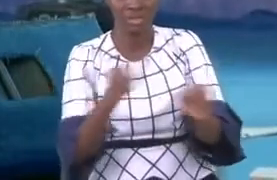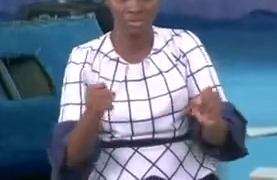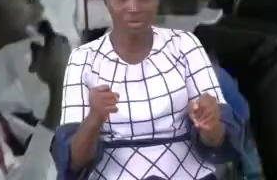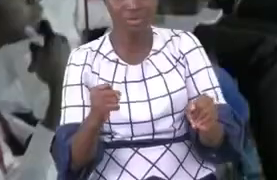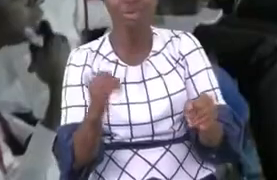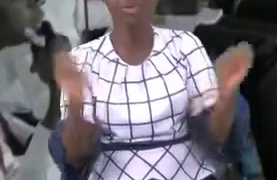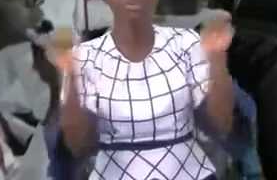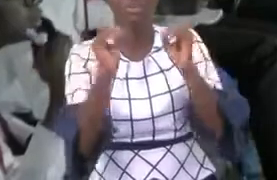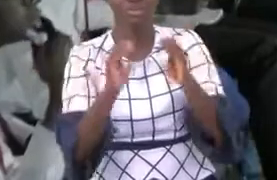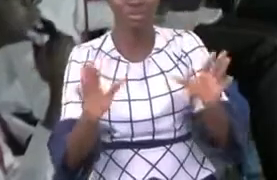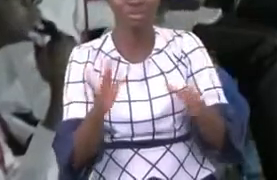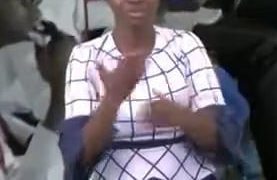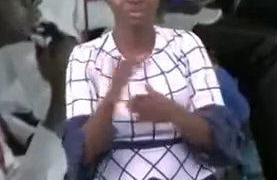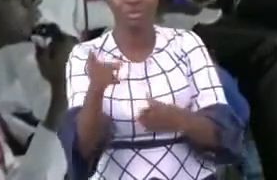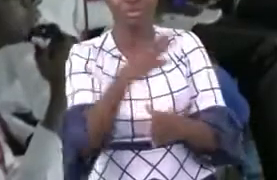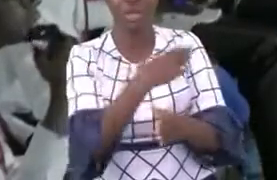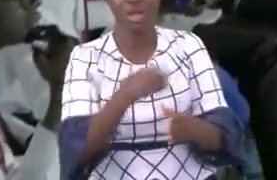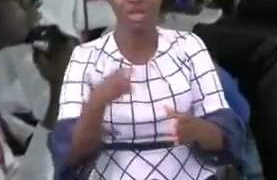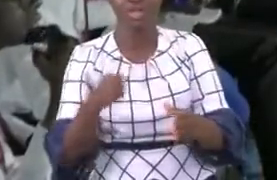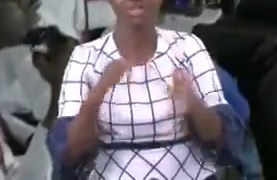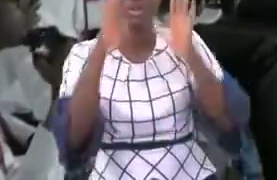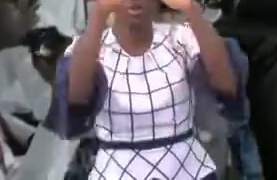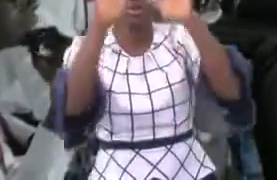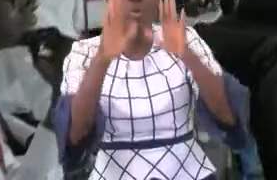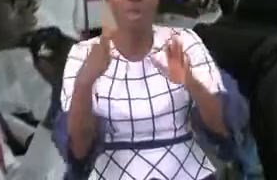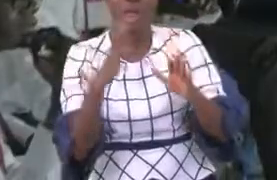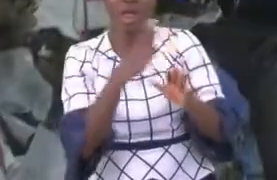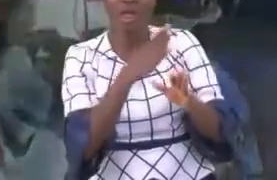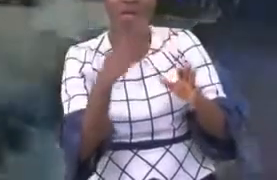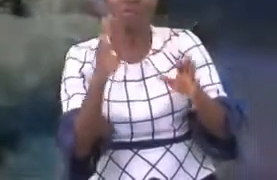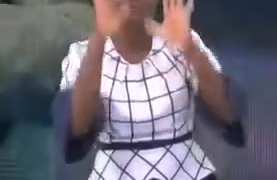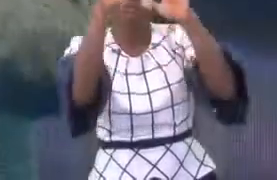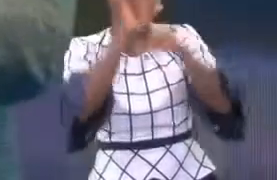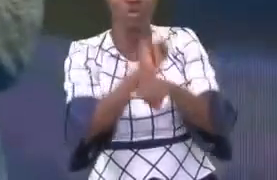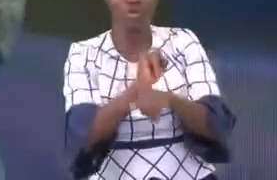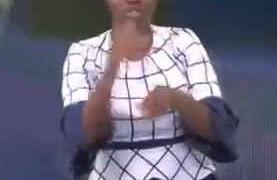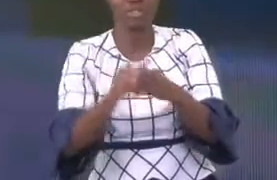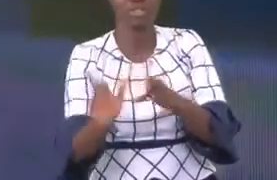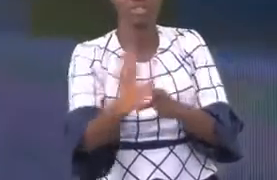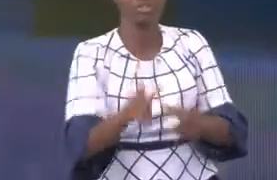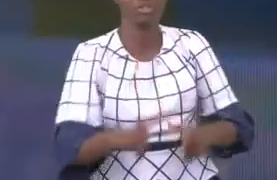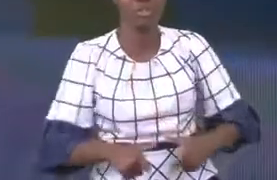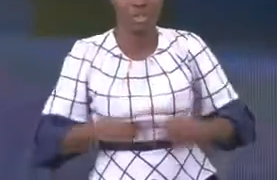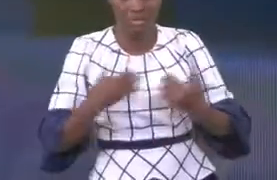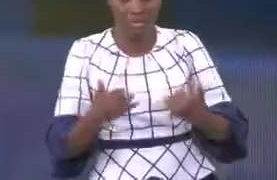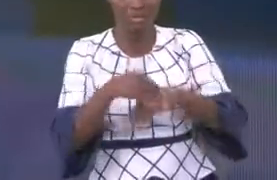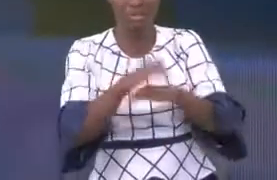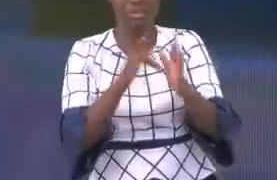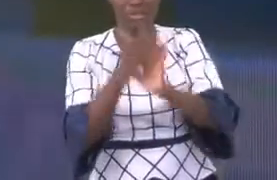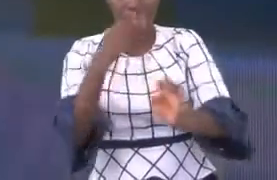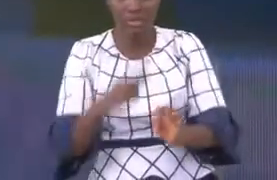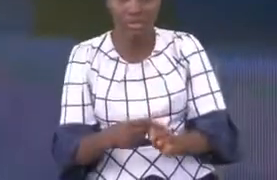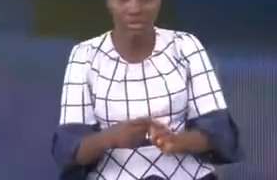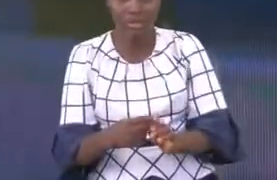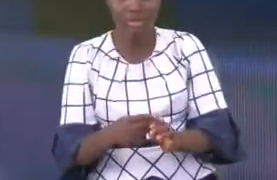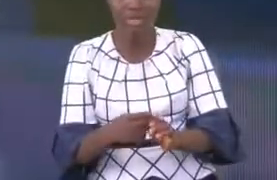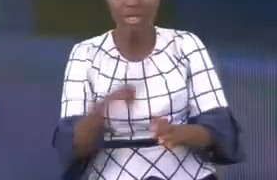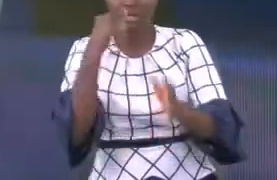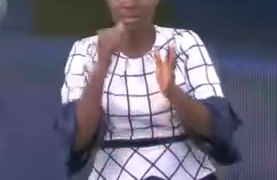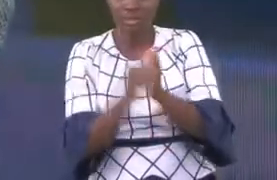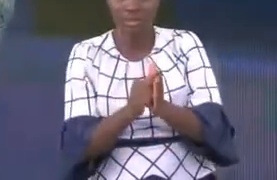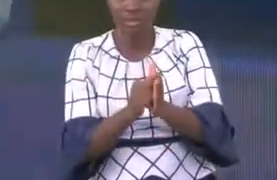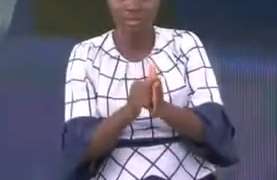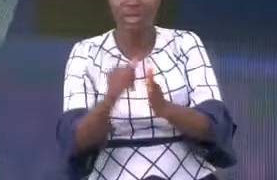Jesus' name, call unto me and I will answer thee and show thee great and